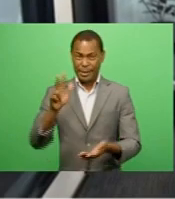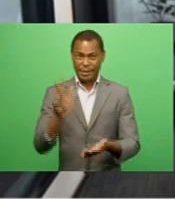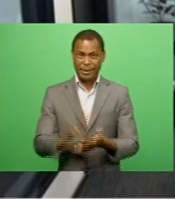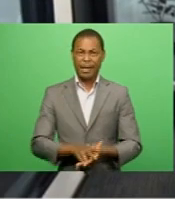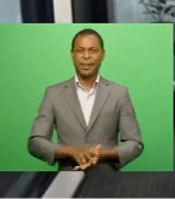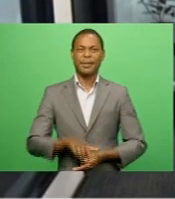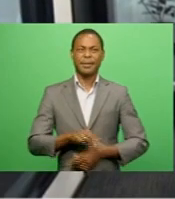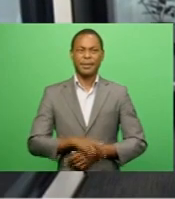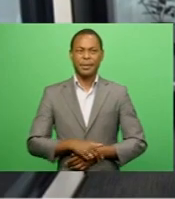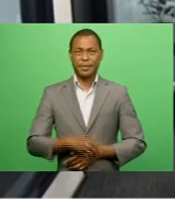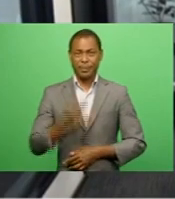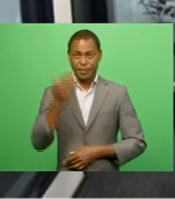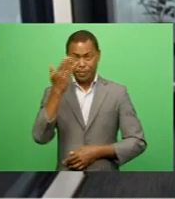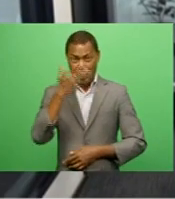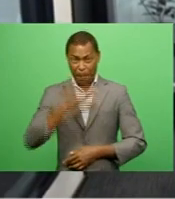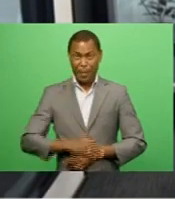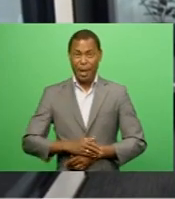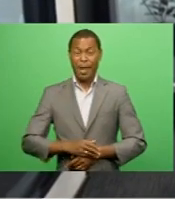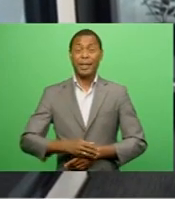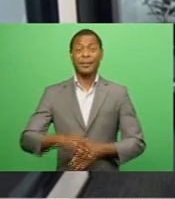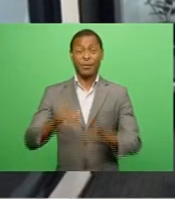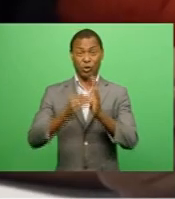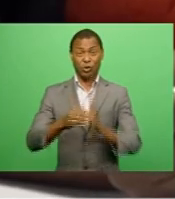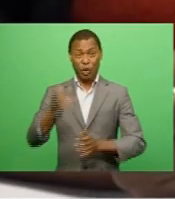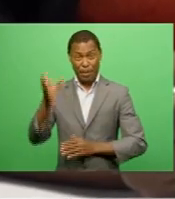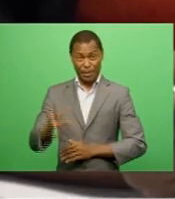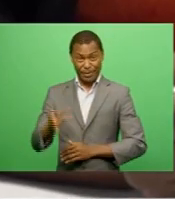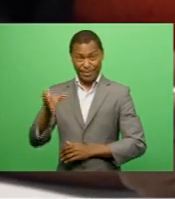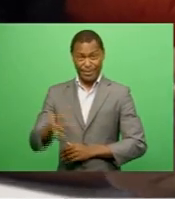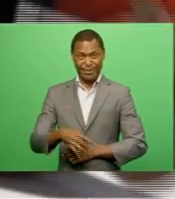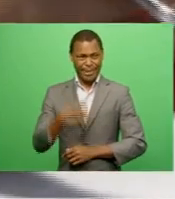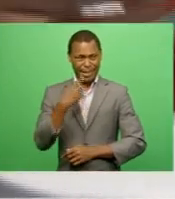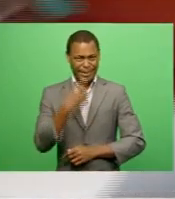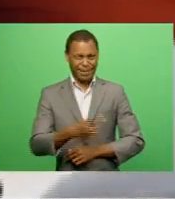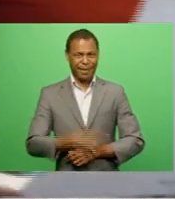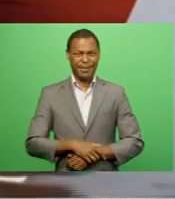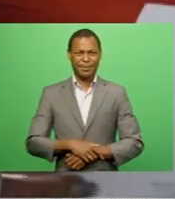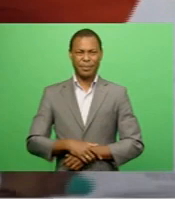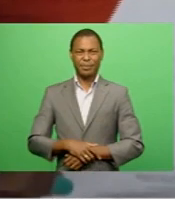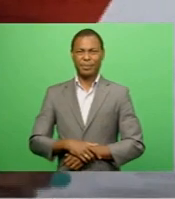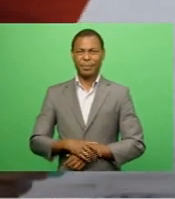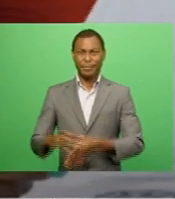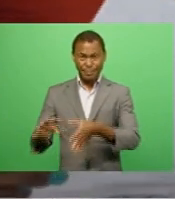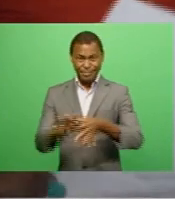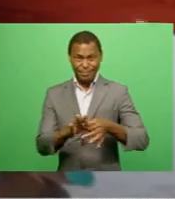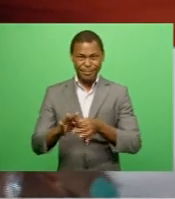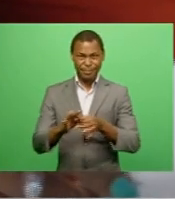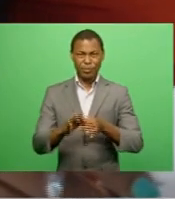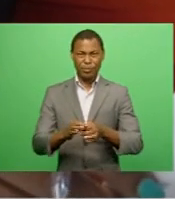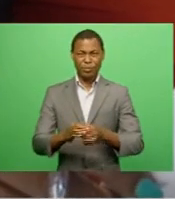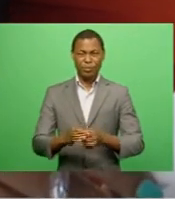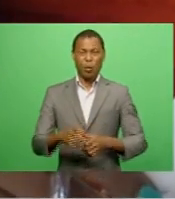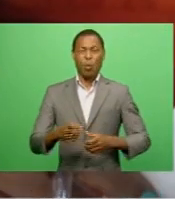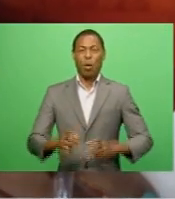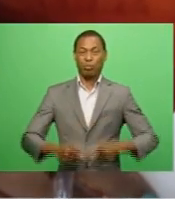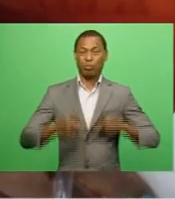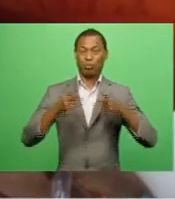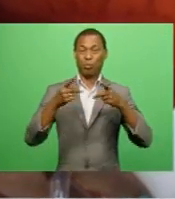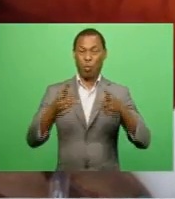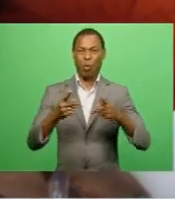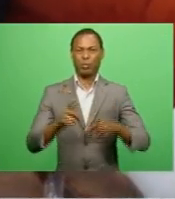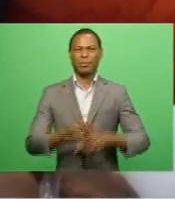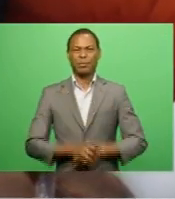Fiji Organizing Committee Chairperson Rajnil Prasad says this partnership will further promote the aim of the event, which is